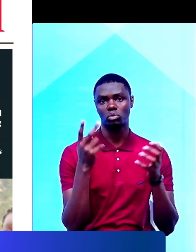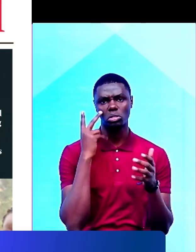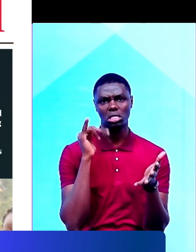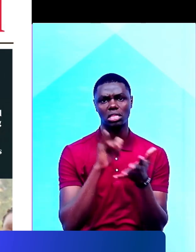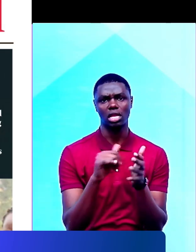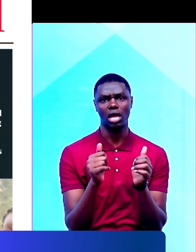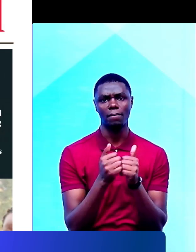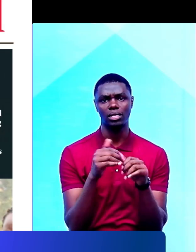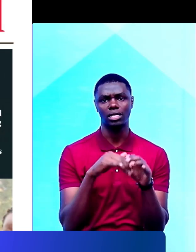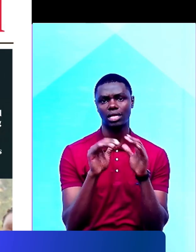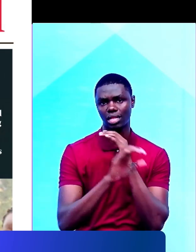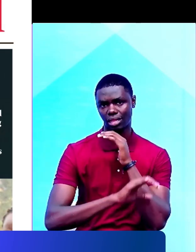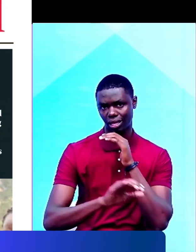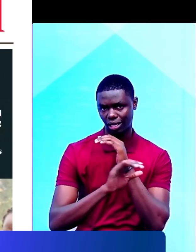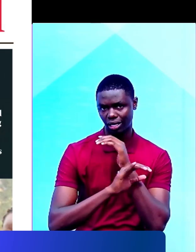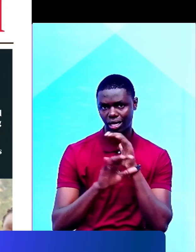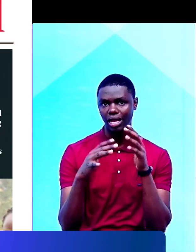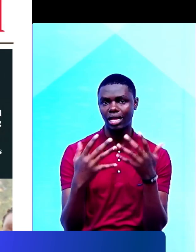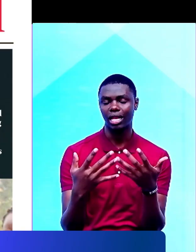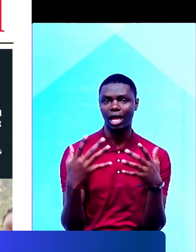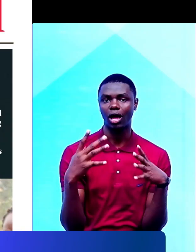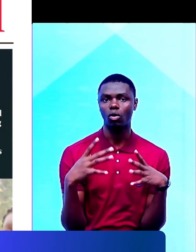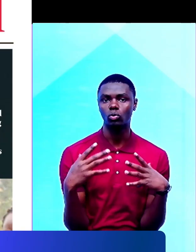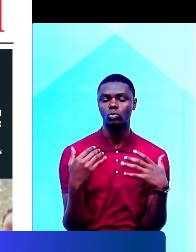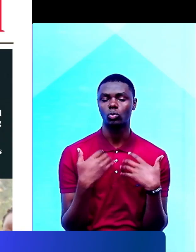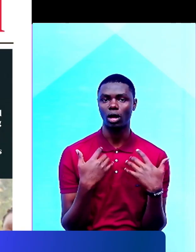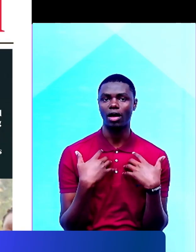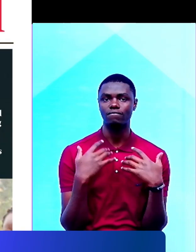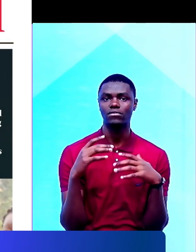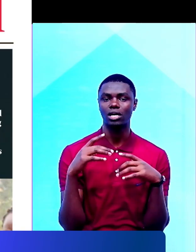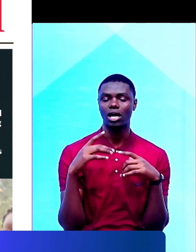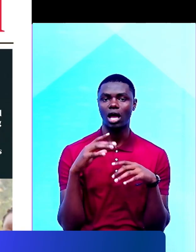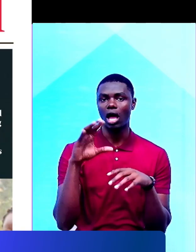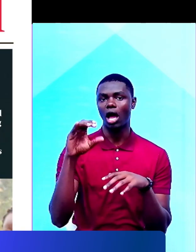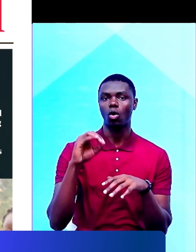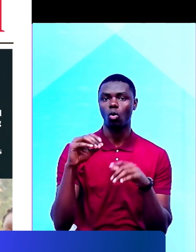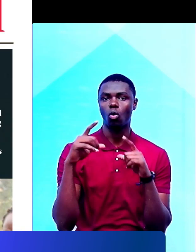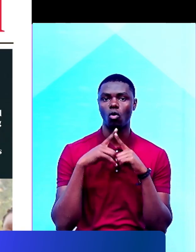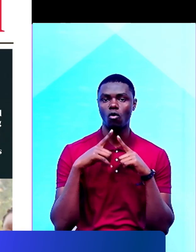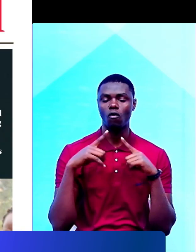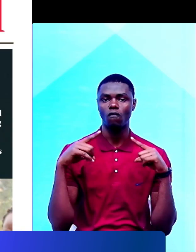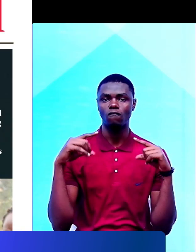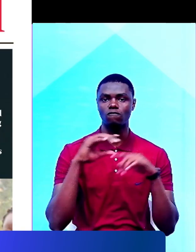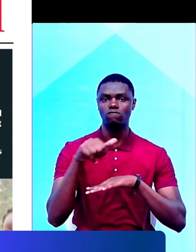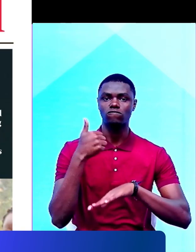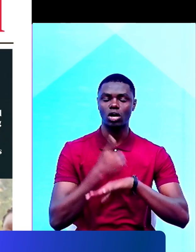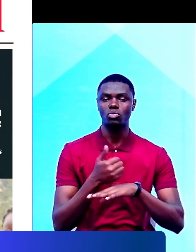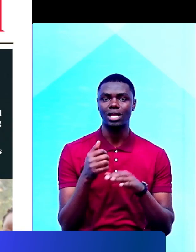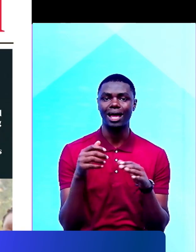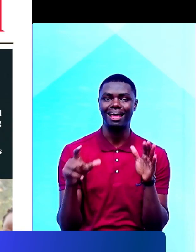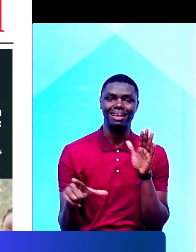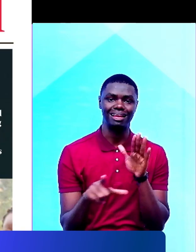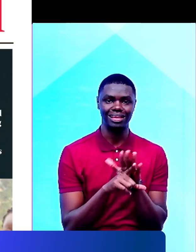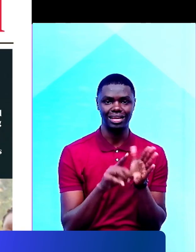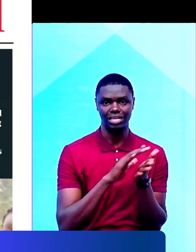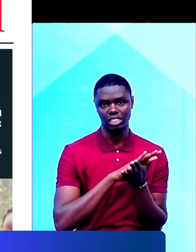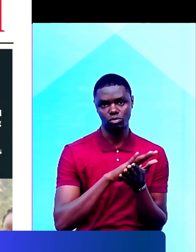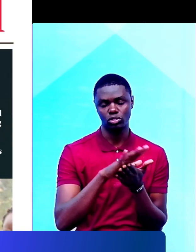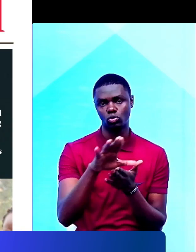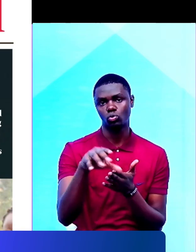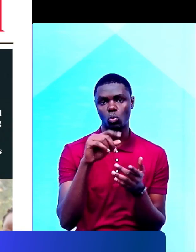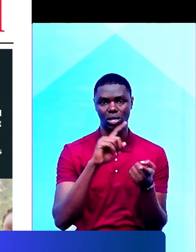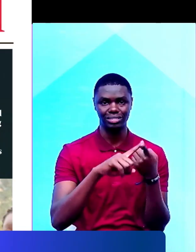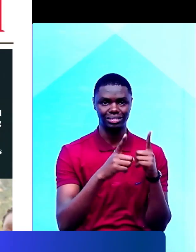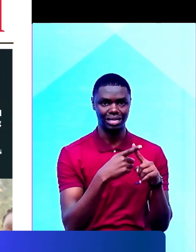country, and how to oust a co-founder legally and smoothly. Please grab yourself the Standard, and you'll